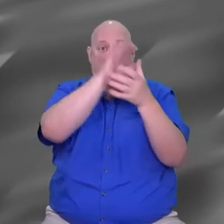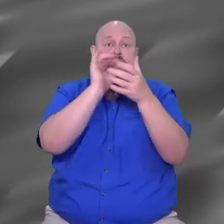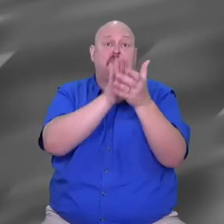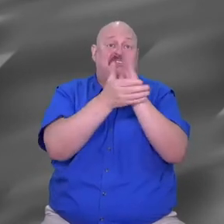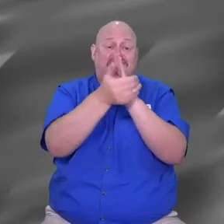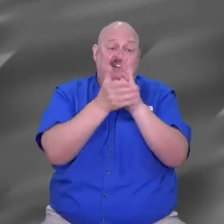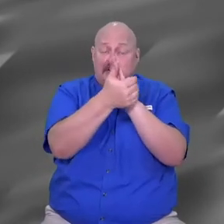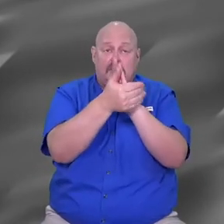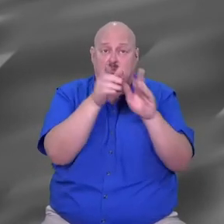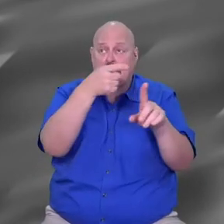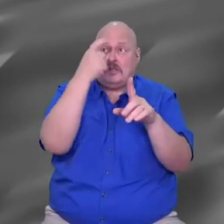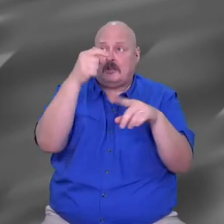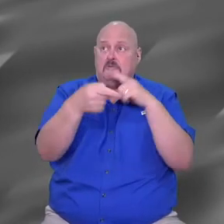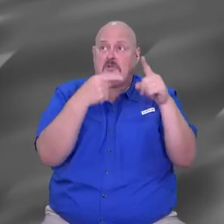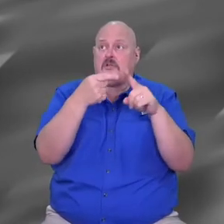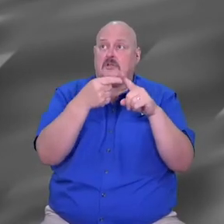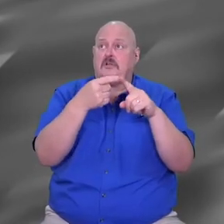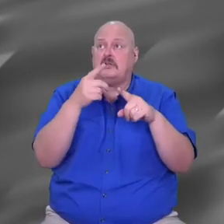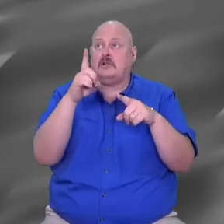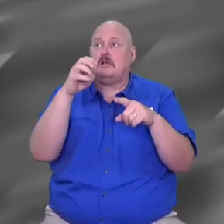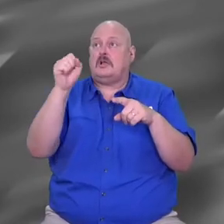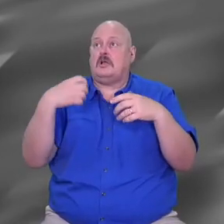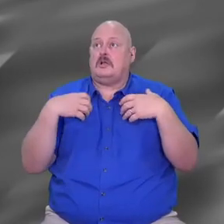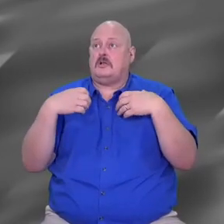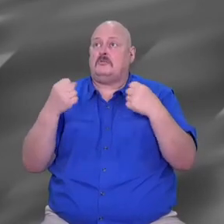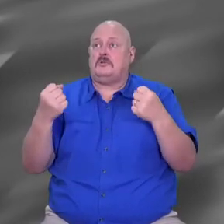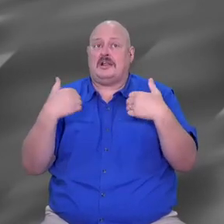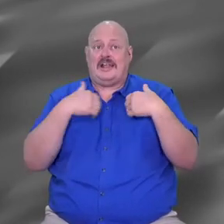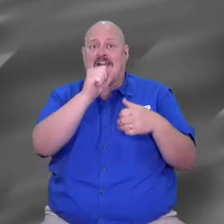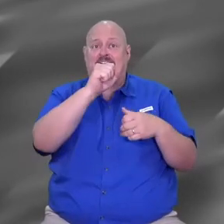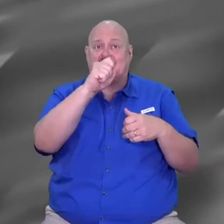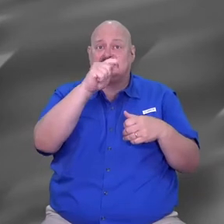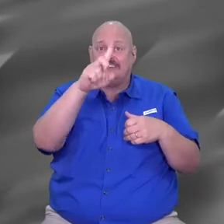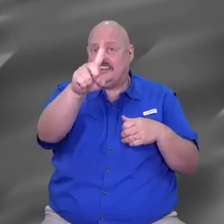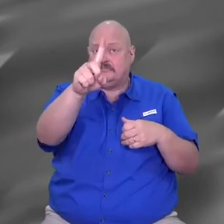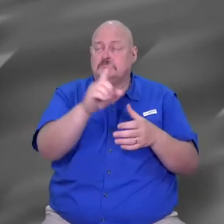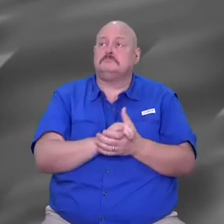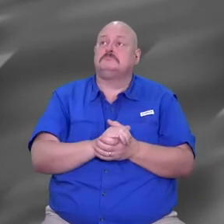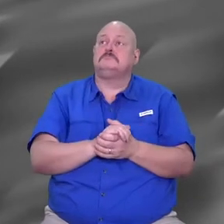them because they went for a wellness check and had an STD?